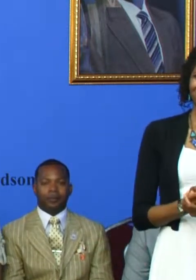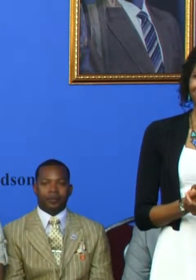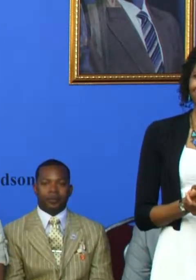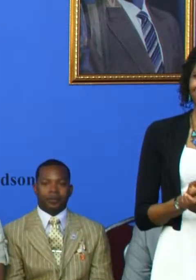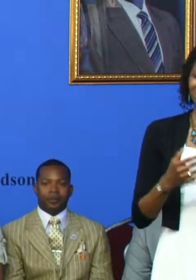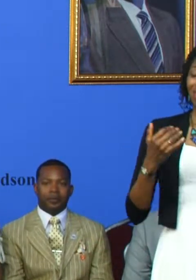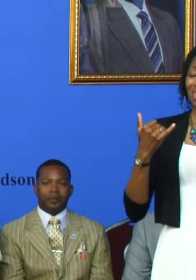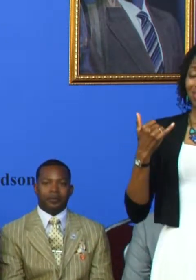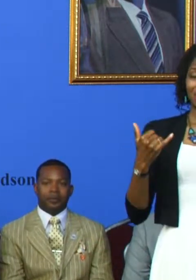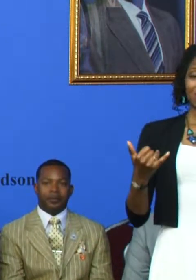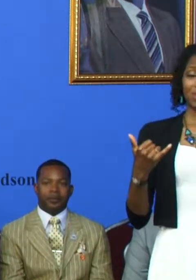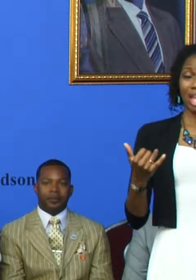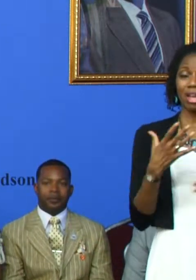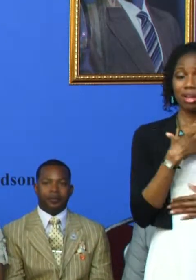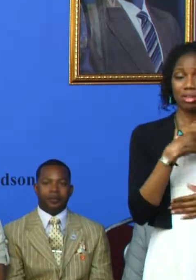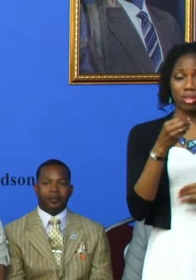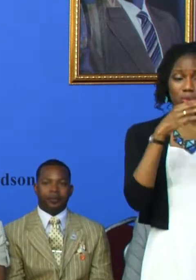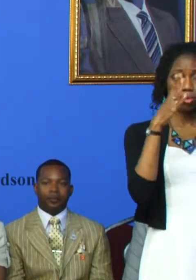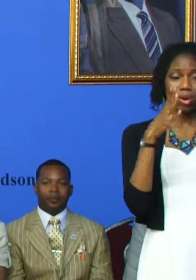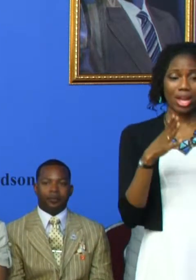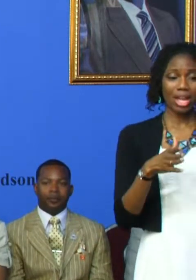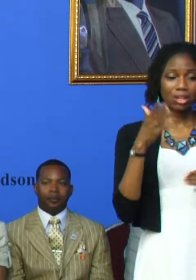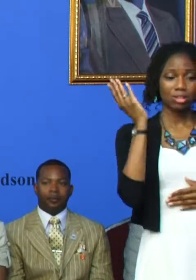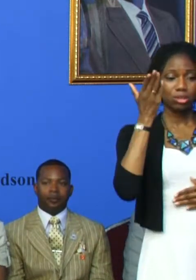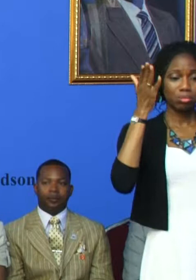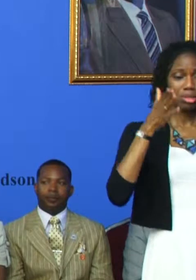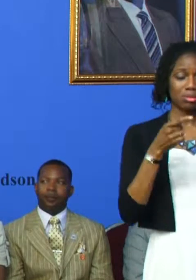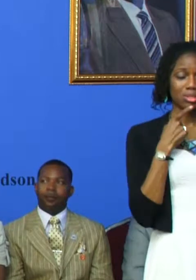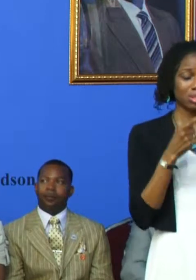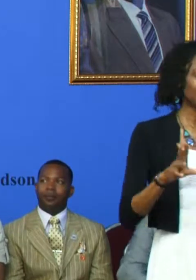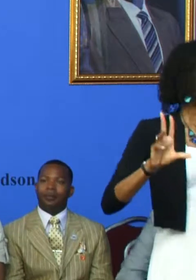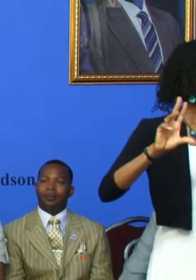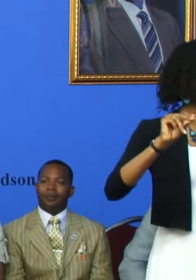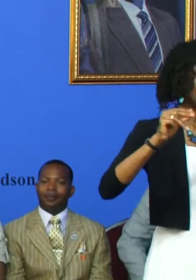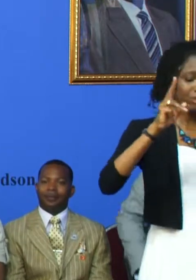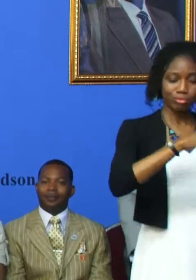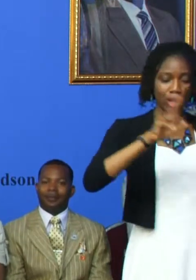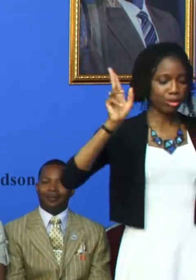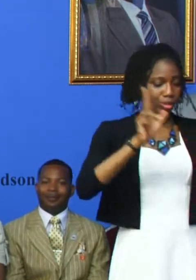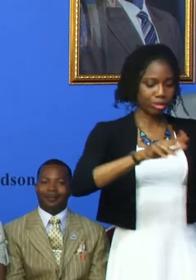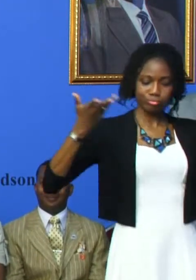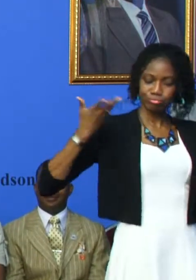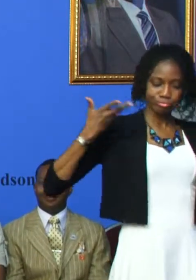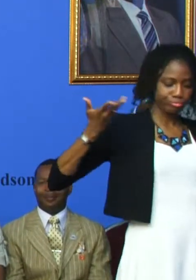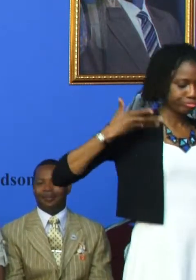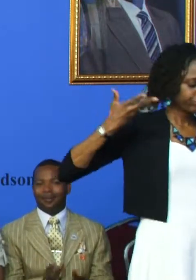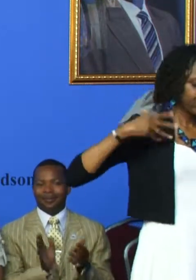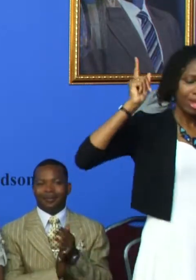So the White House spokesman Spicer say, y'all know what, I'm gone. I can't.